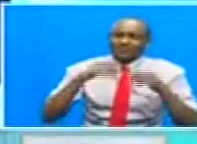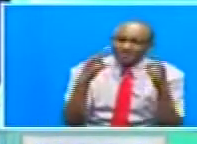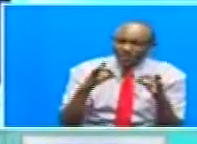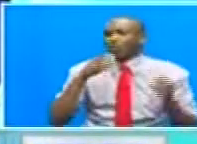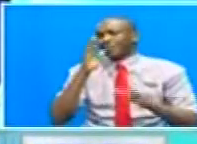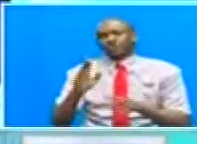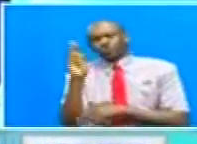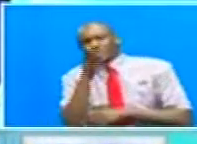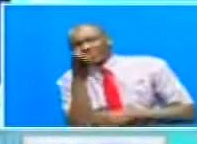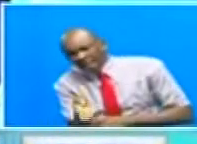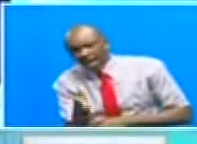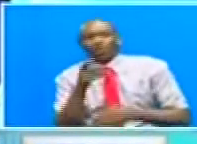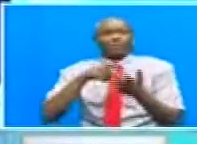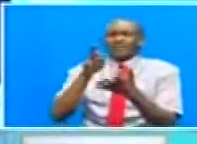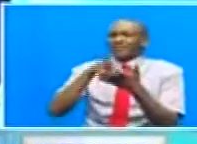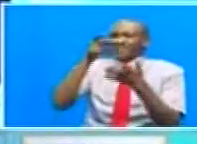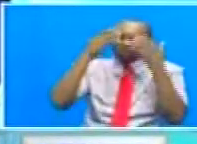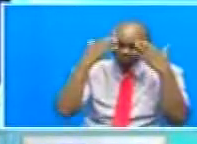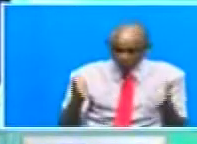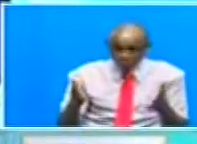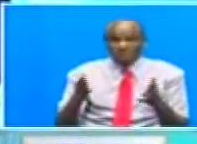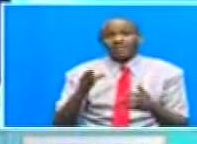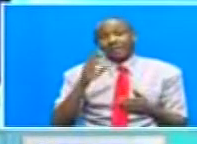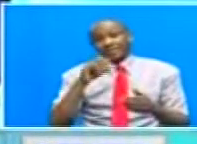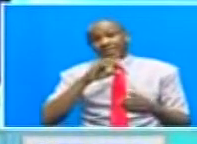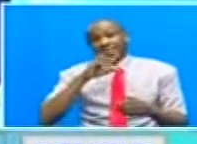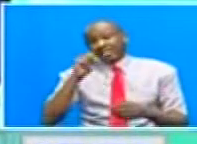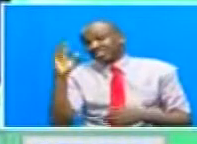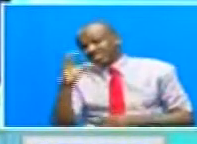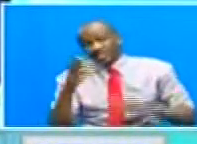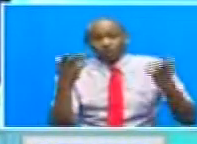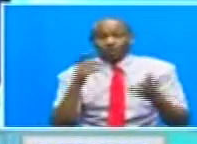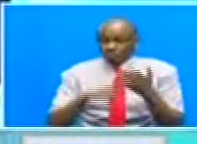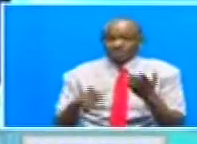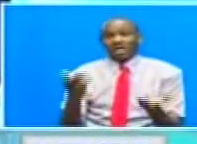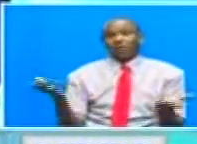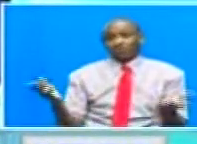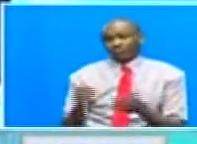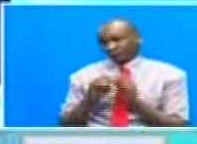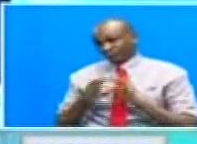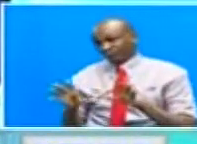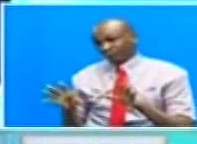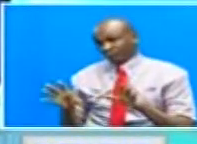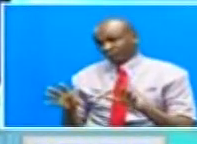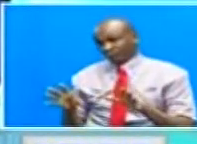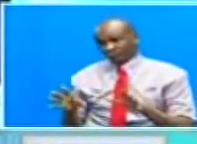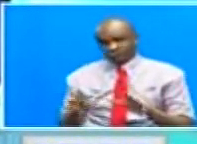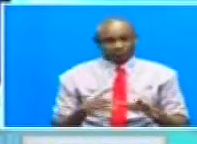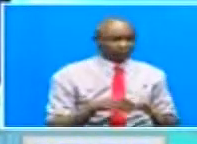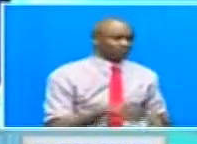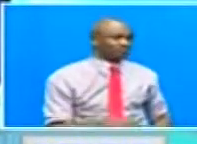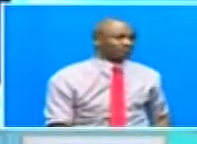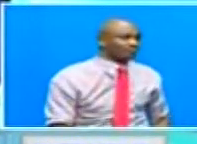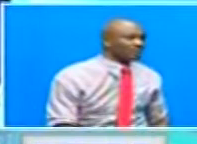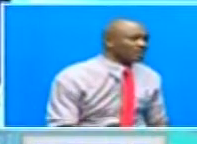that specific things are being paid for by the city or by the county council. How widespread is this? I think this is a problem that